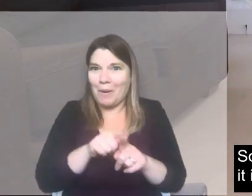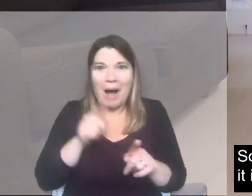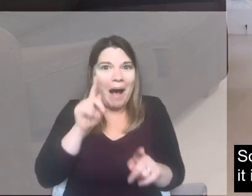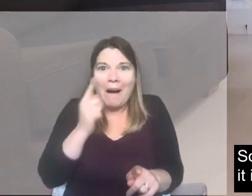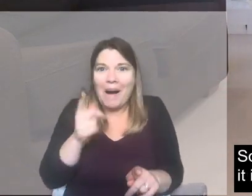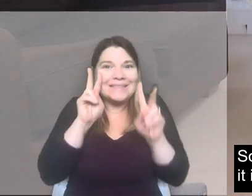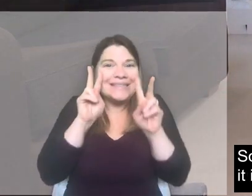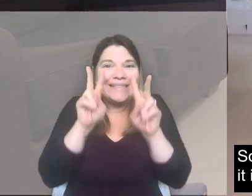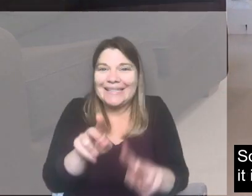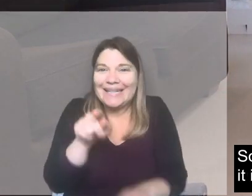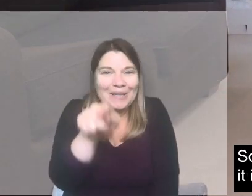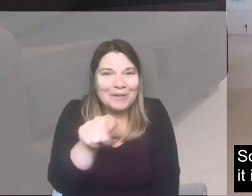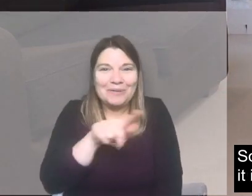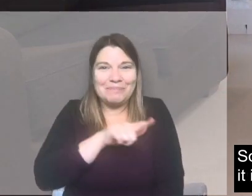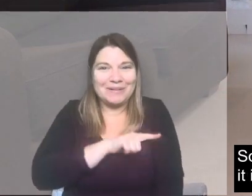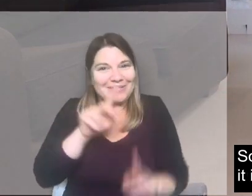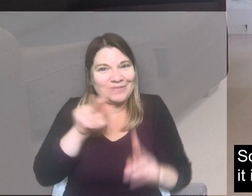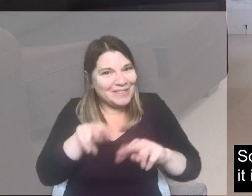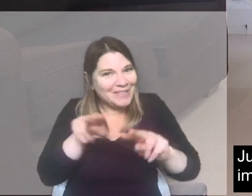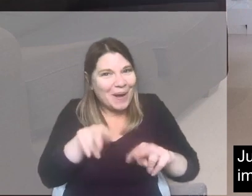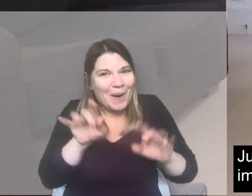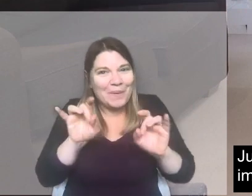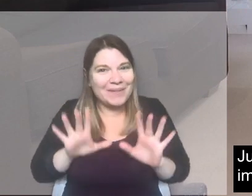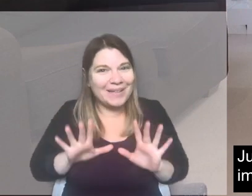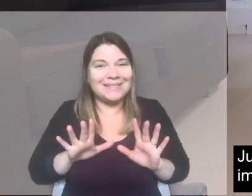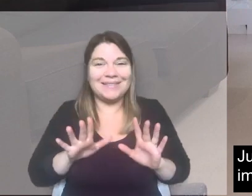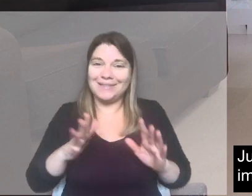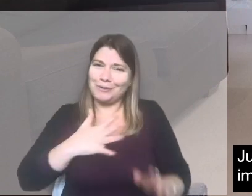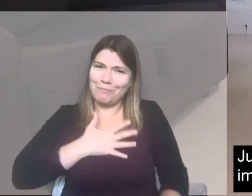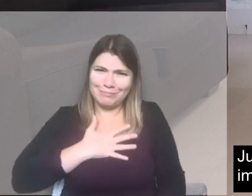to interpret it in a way that feels comfortable for you.